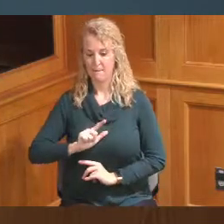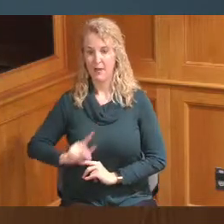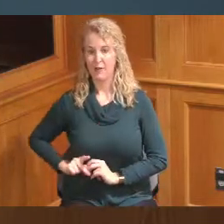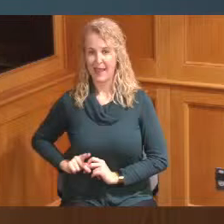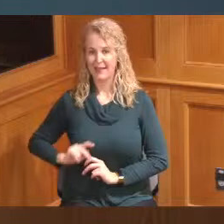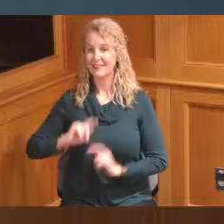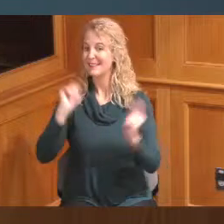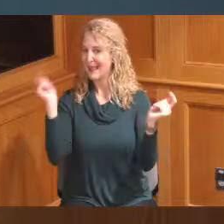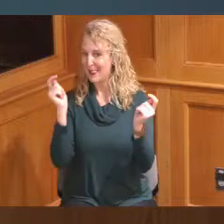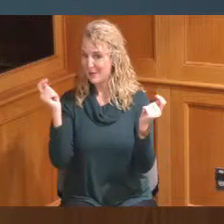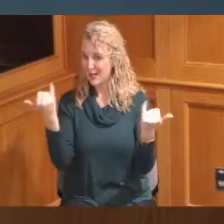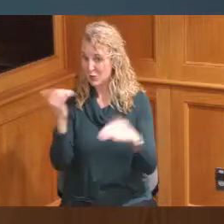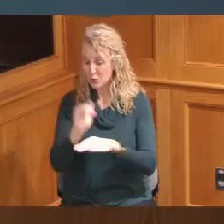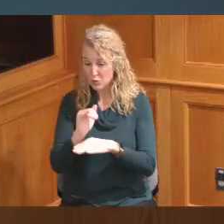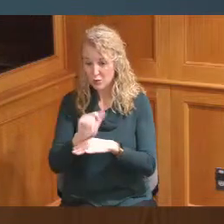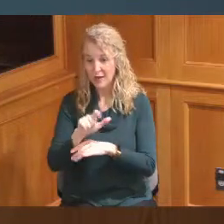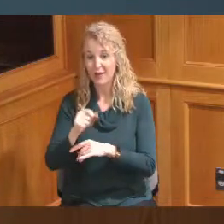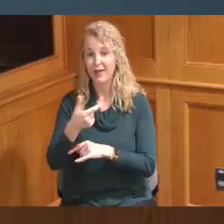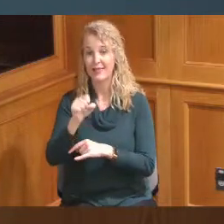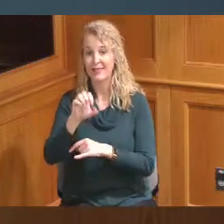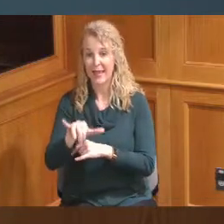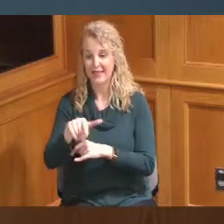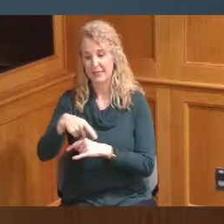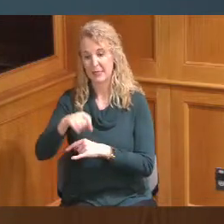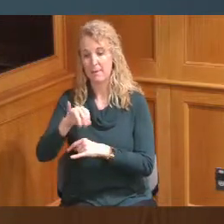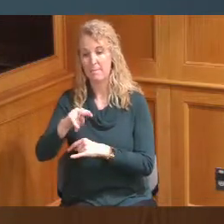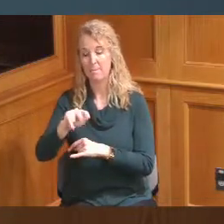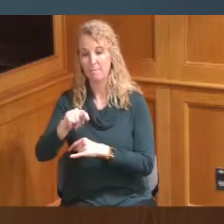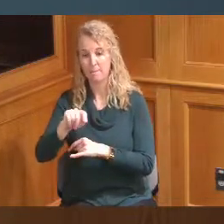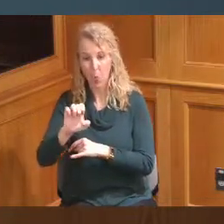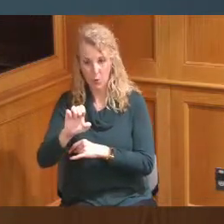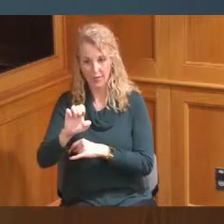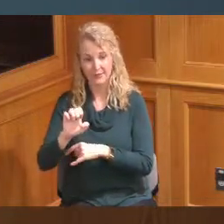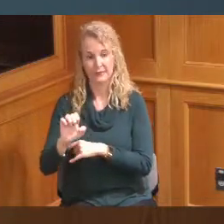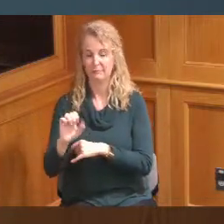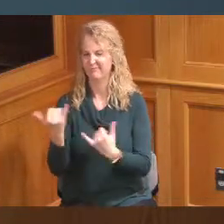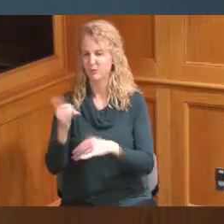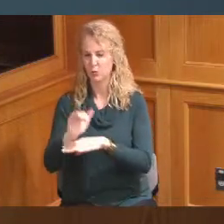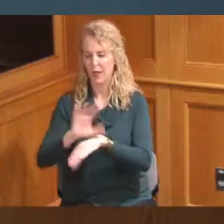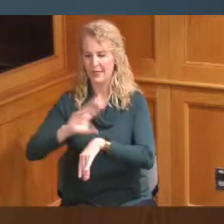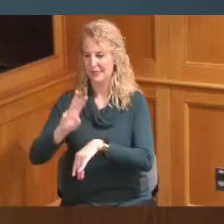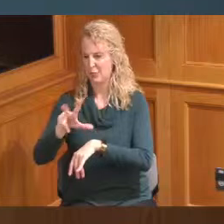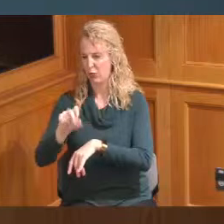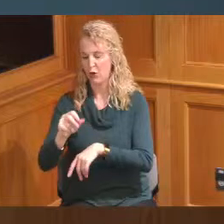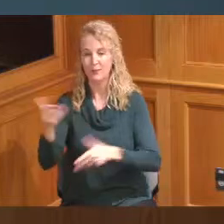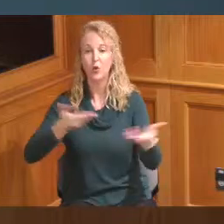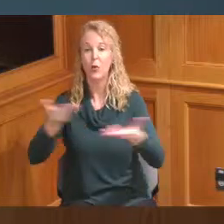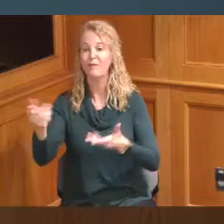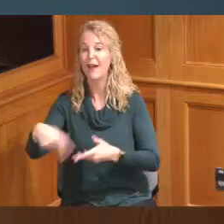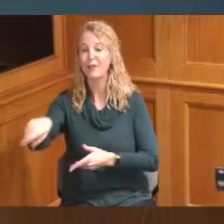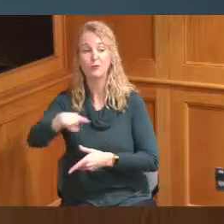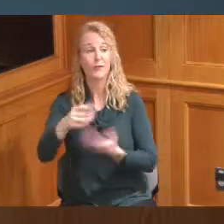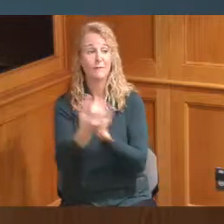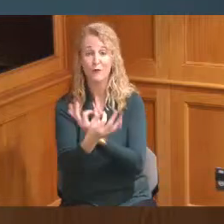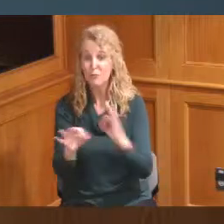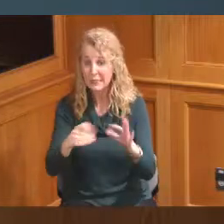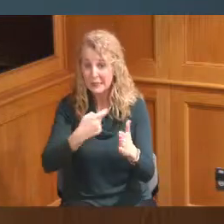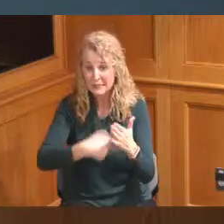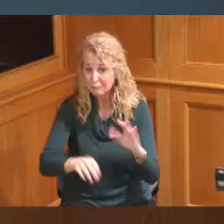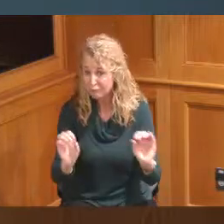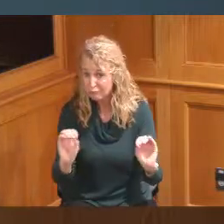celebration, 6:30 p.m. at Legacy Point. And just want to invite people, it's free, they can go out to